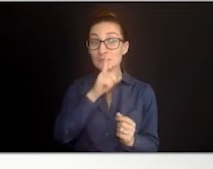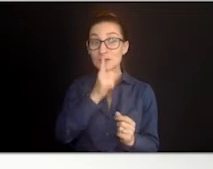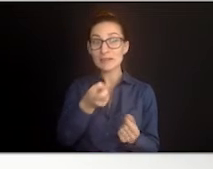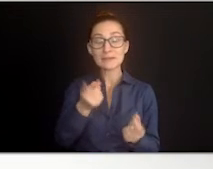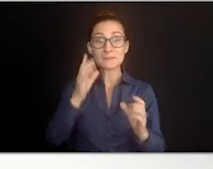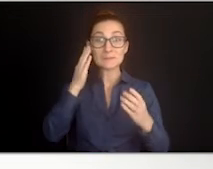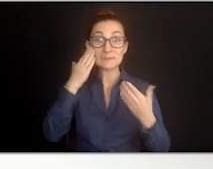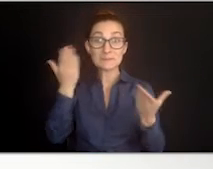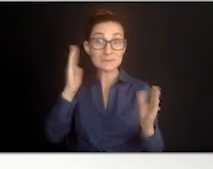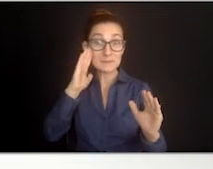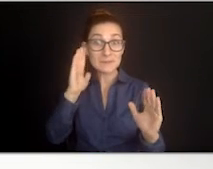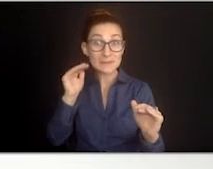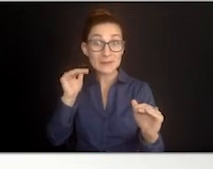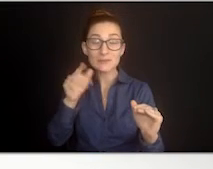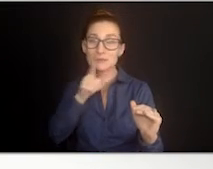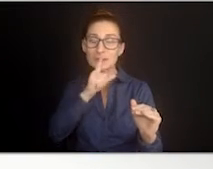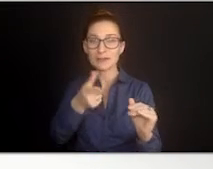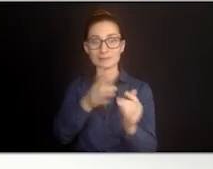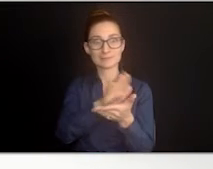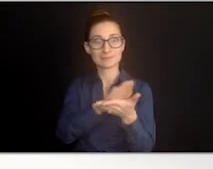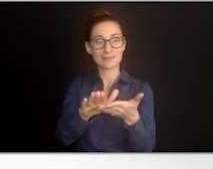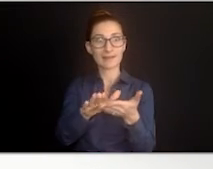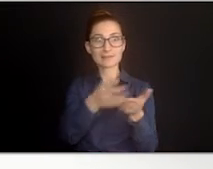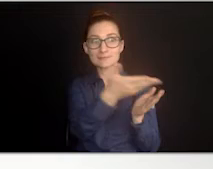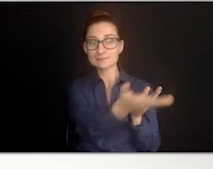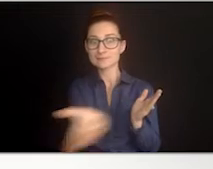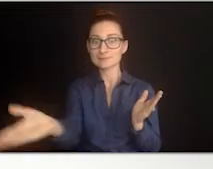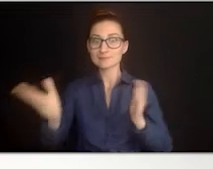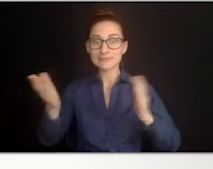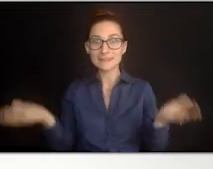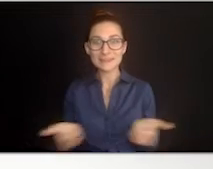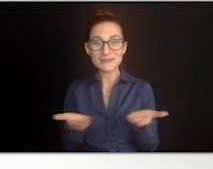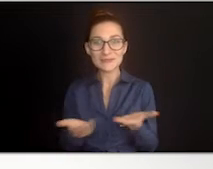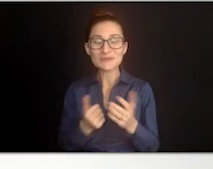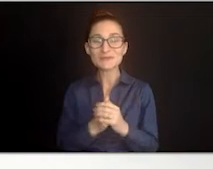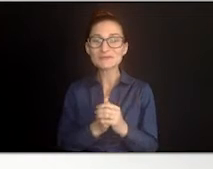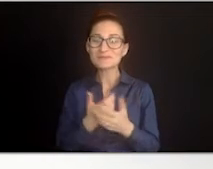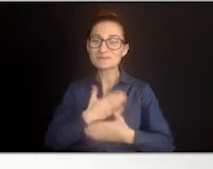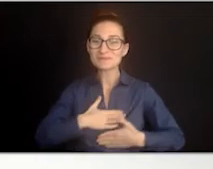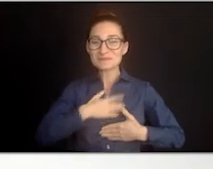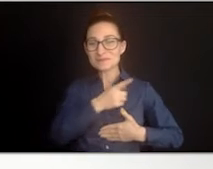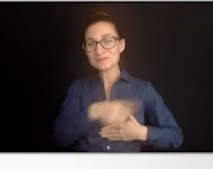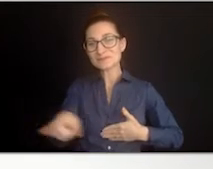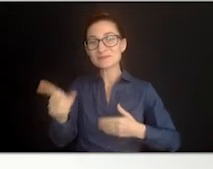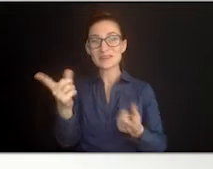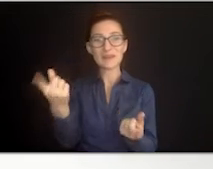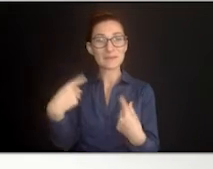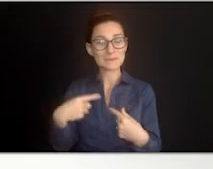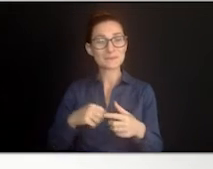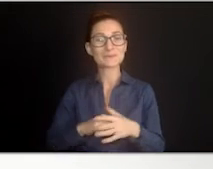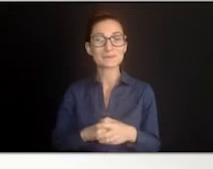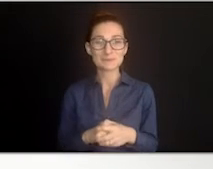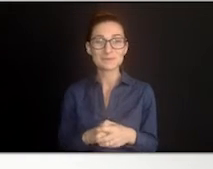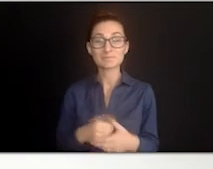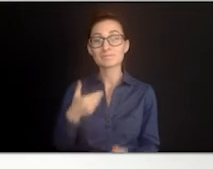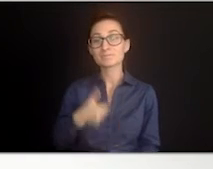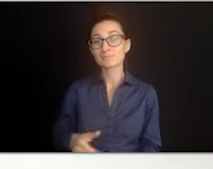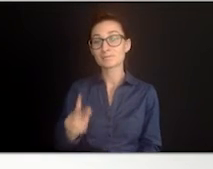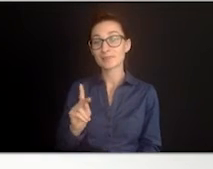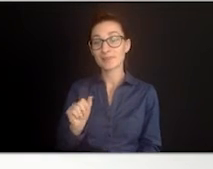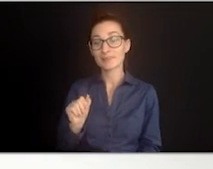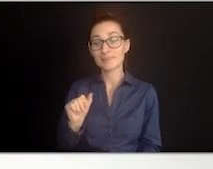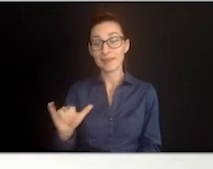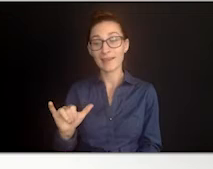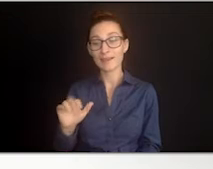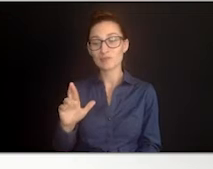expect, so this is a very pleasant, very nice turnout. We appreciate everyone being here. And I am Kay Ratzlaff,